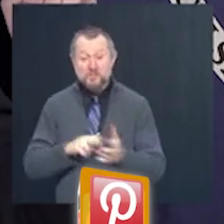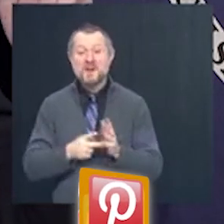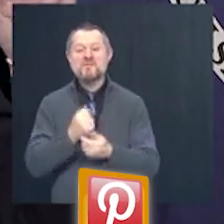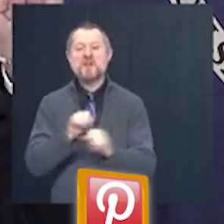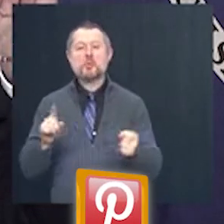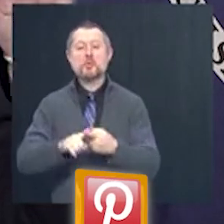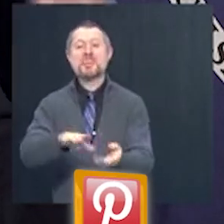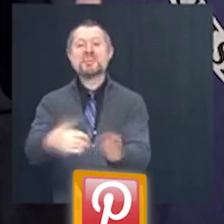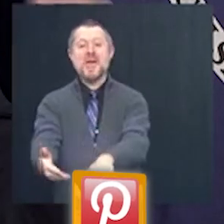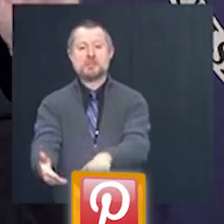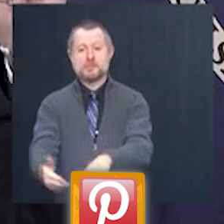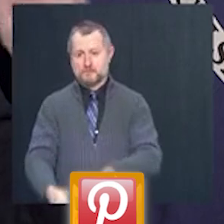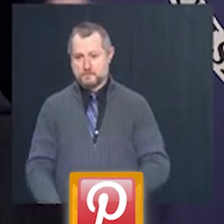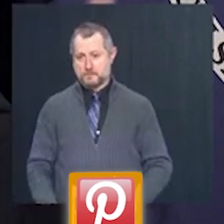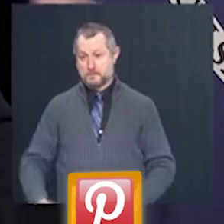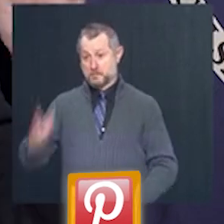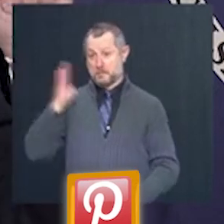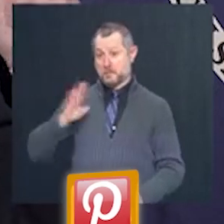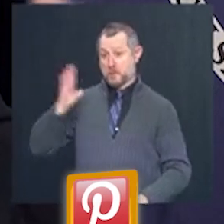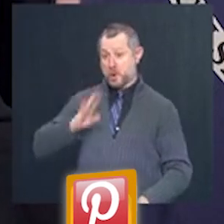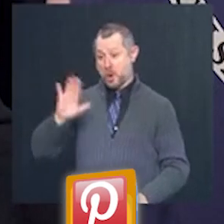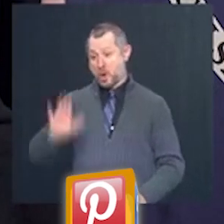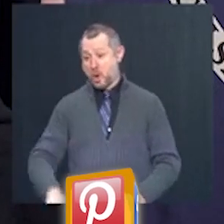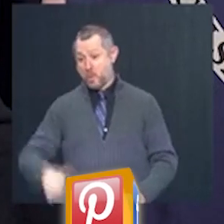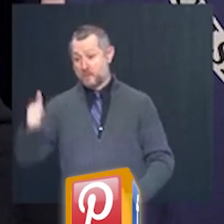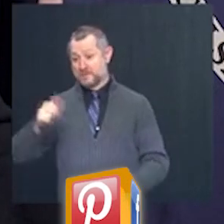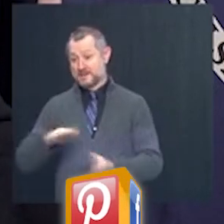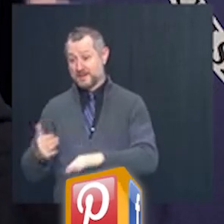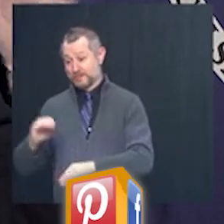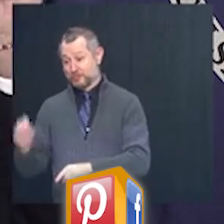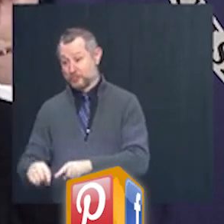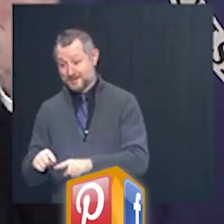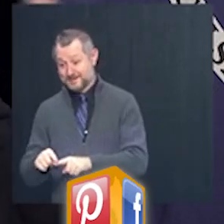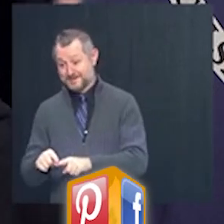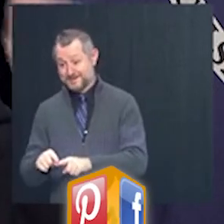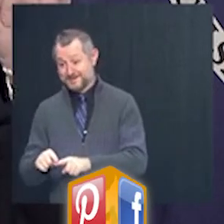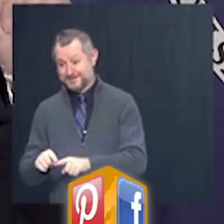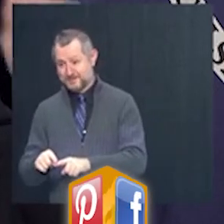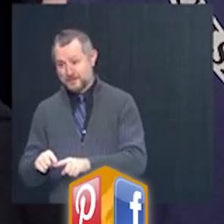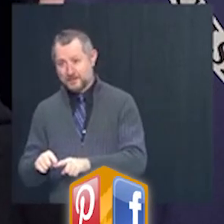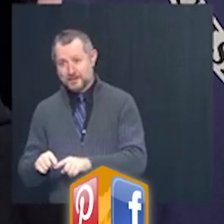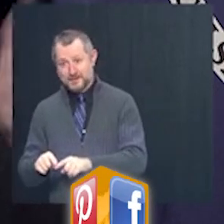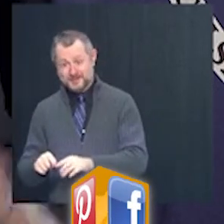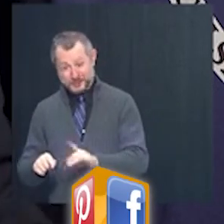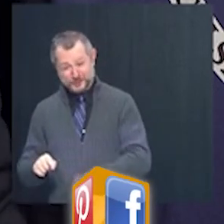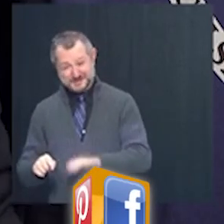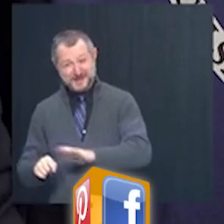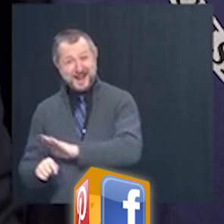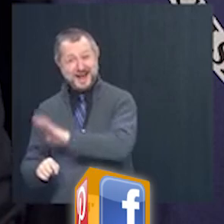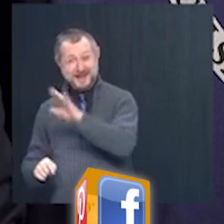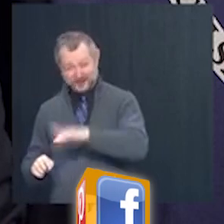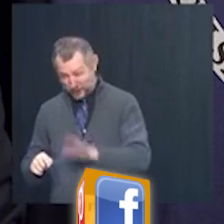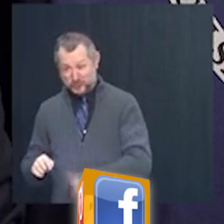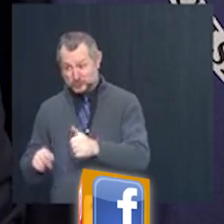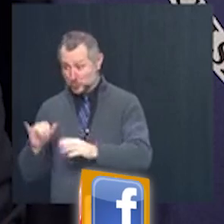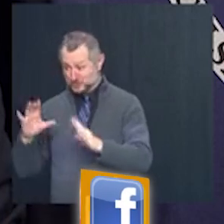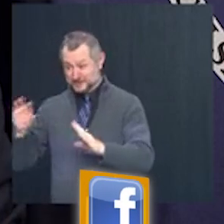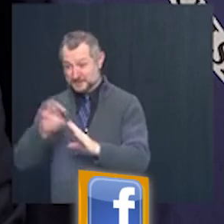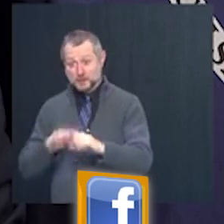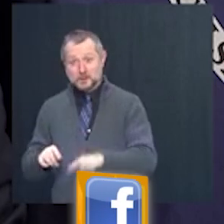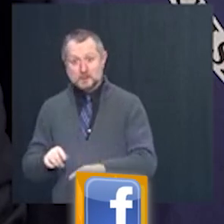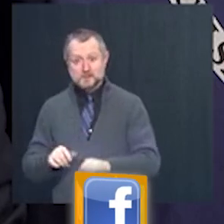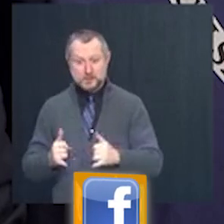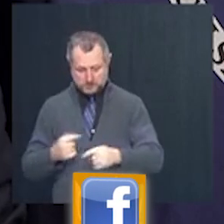Congratulations. You went from the lowest death rate in the city of New York to the highest